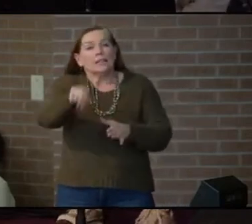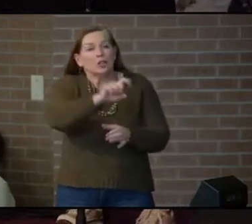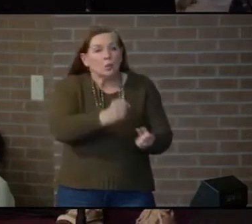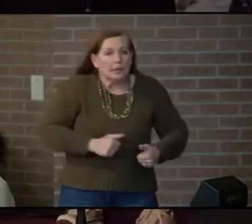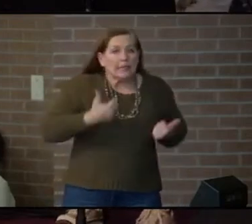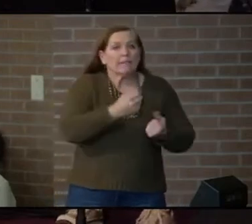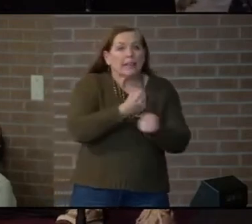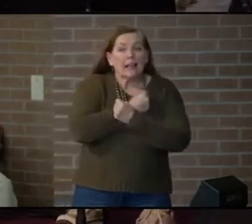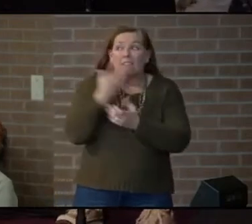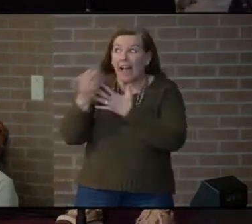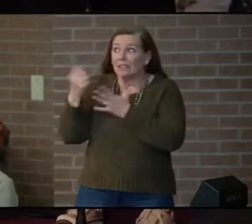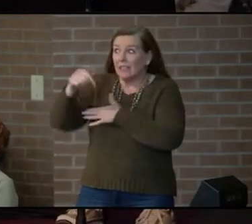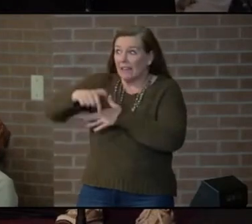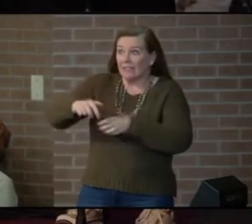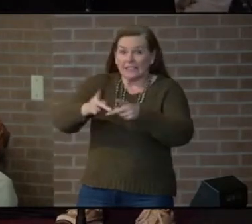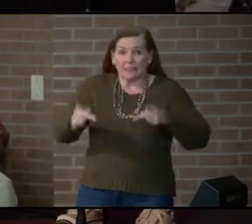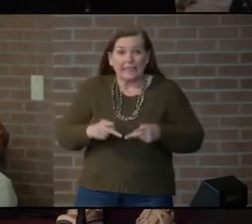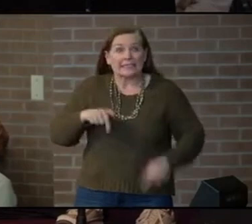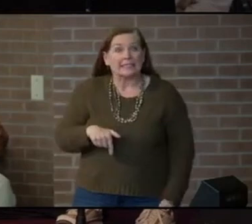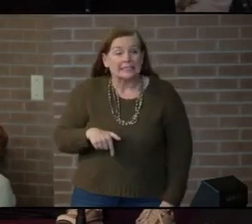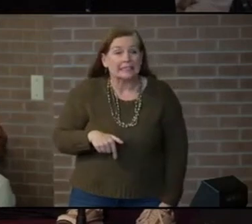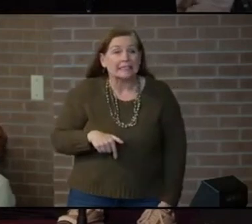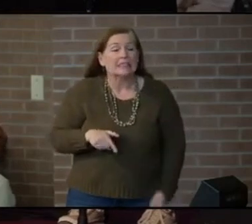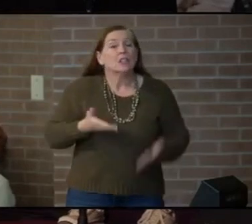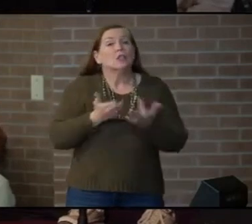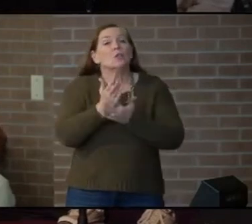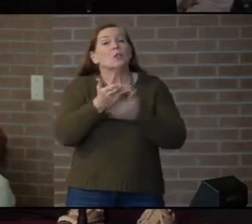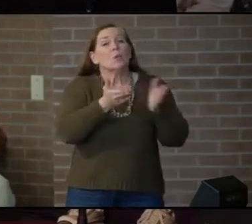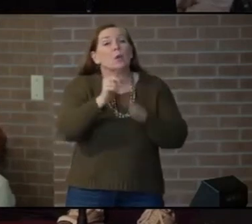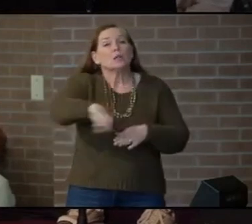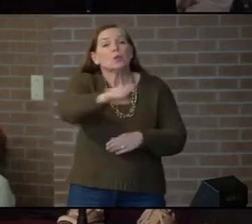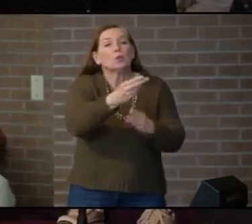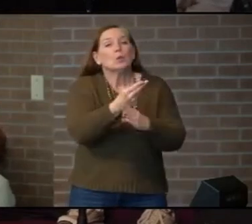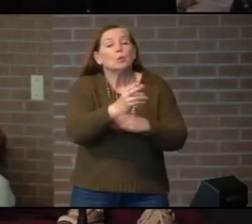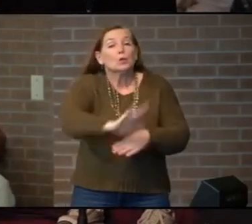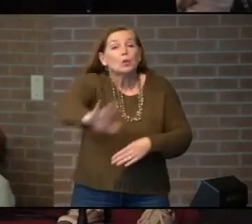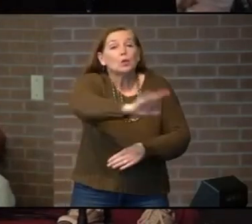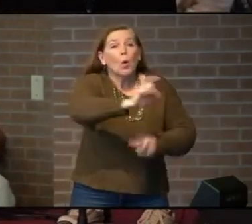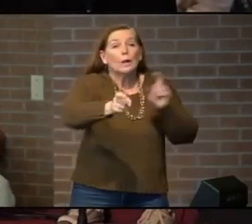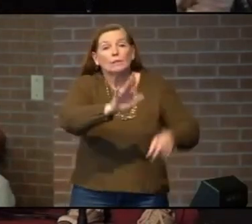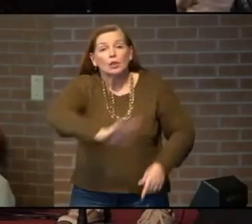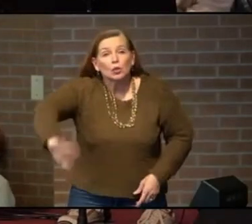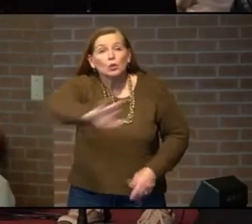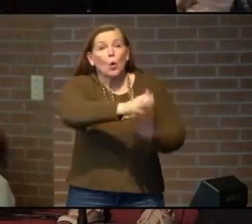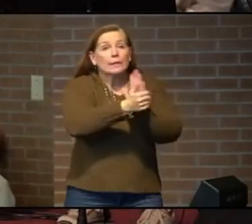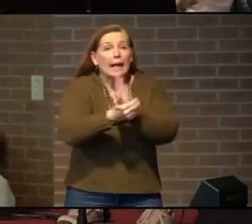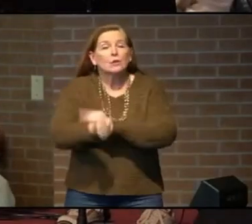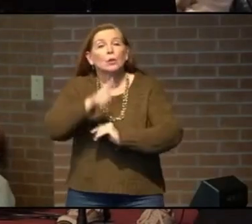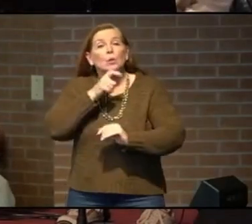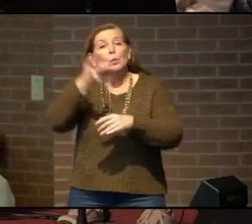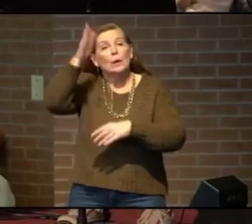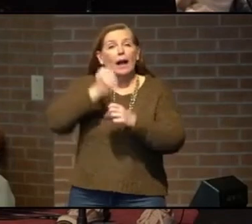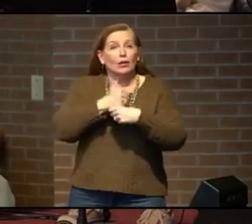of this space. It's through the ways in which you use your gifts and your talents, who God created you to be.